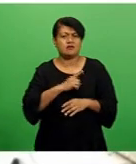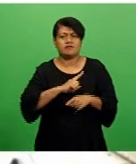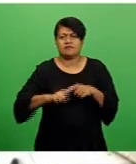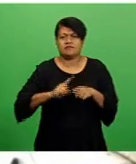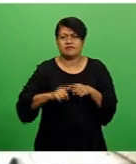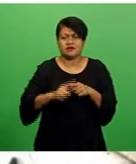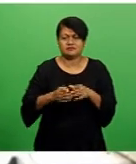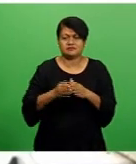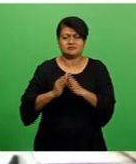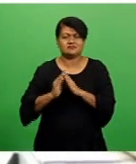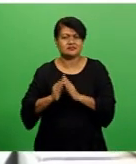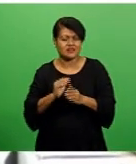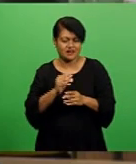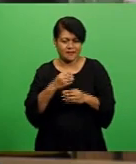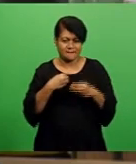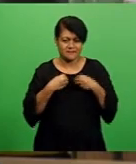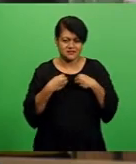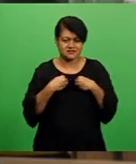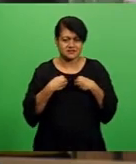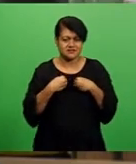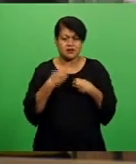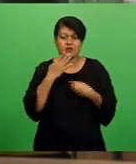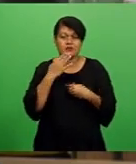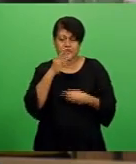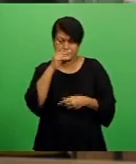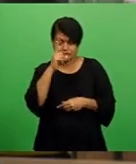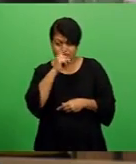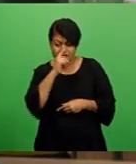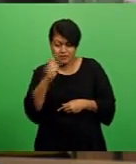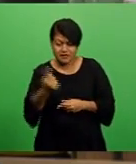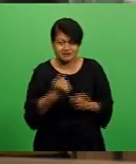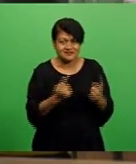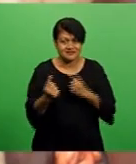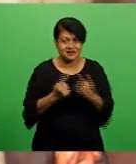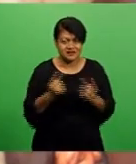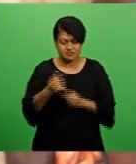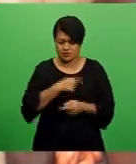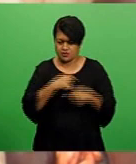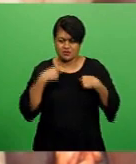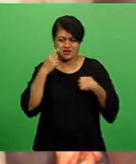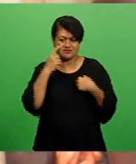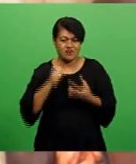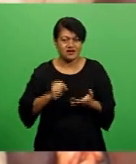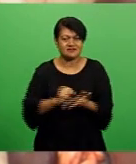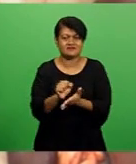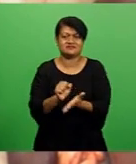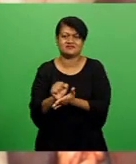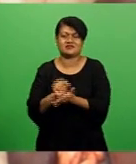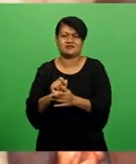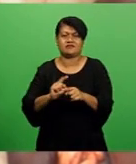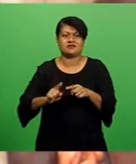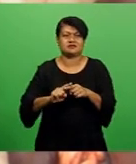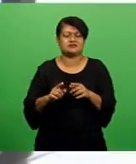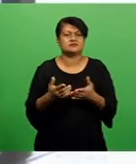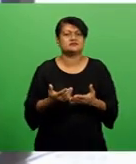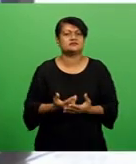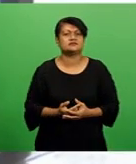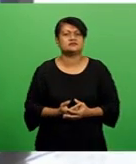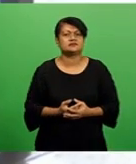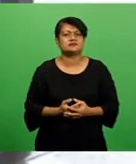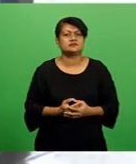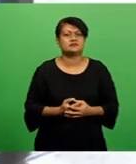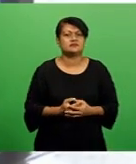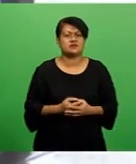to tap into over-the-counter sales. The customers nowadays are very price sensitive. We're just concentrating on still trying to maintain that